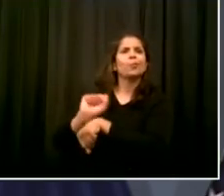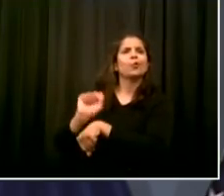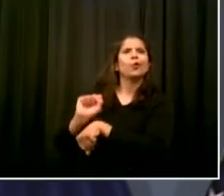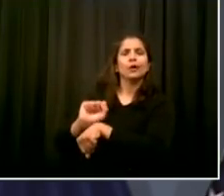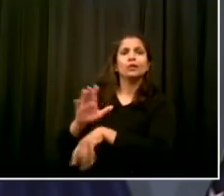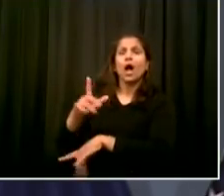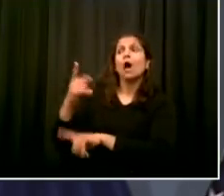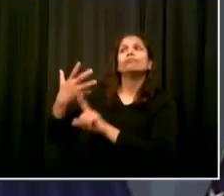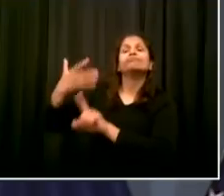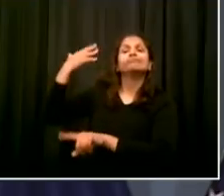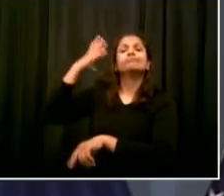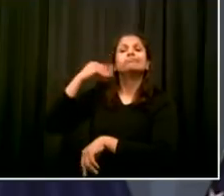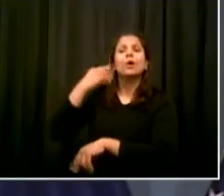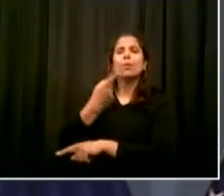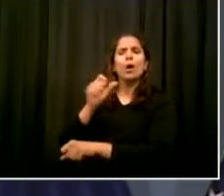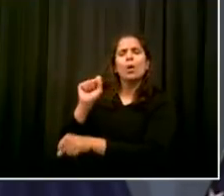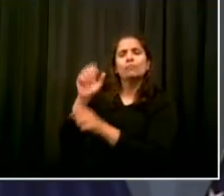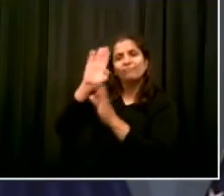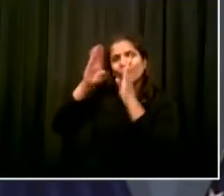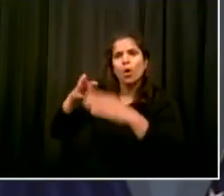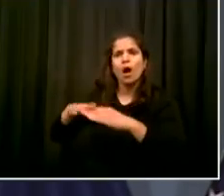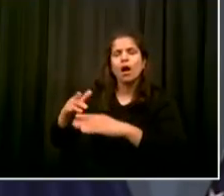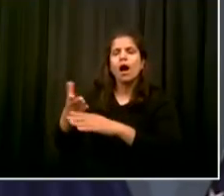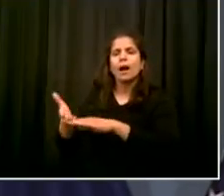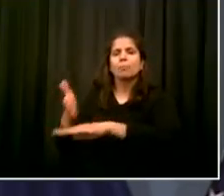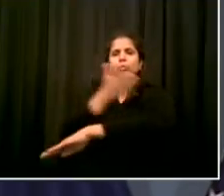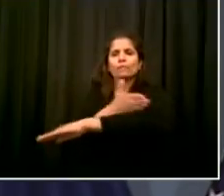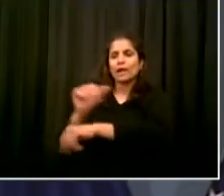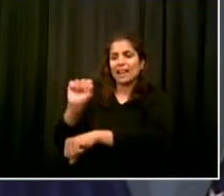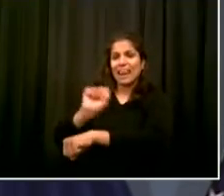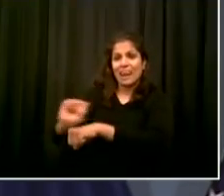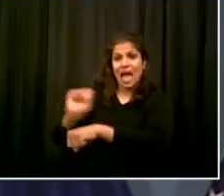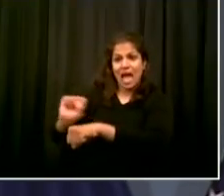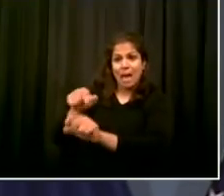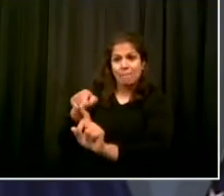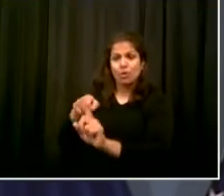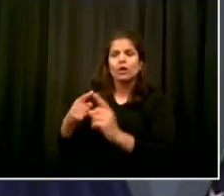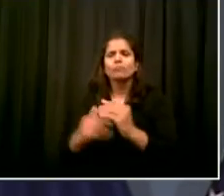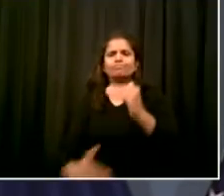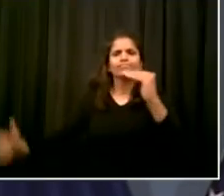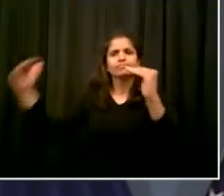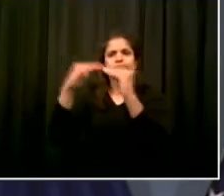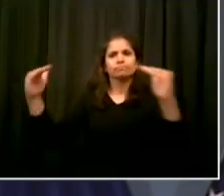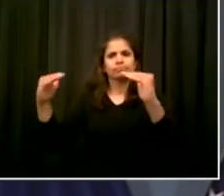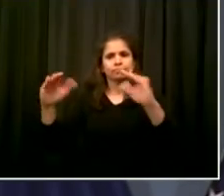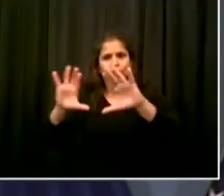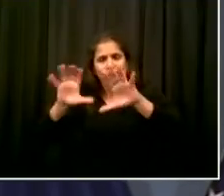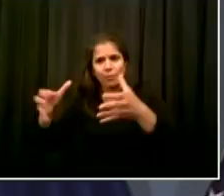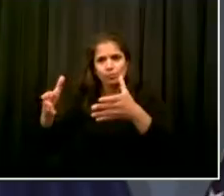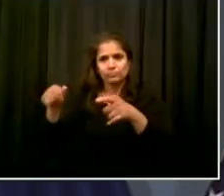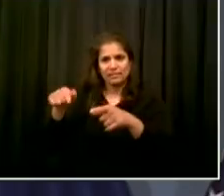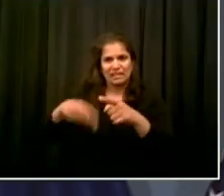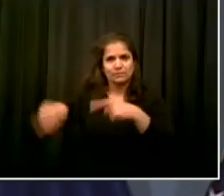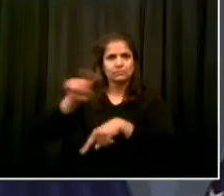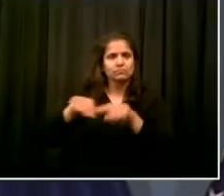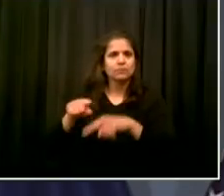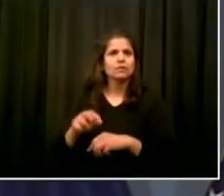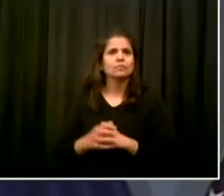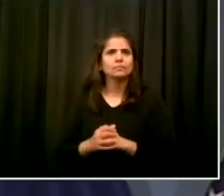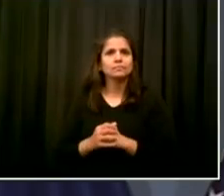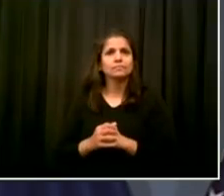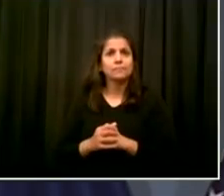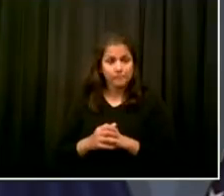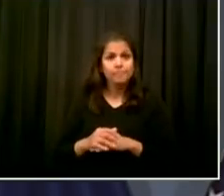saw him stand up for veterans when it wasn't easy in his own community, and it should never be hard to stand up for veterans, but in this case, it